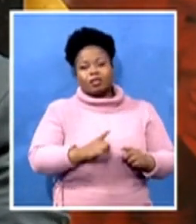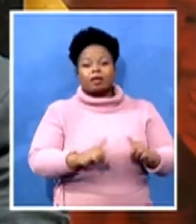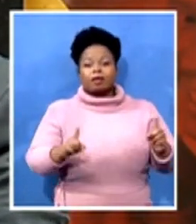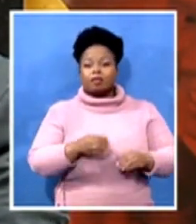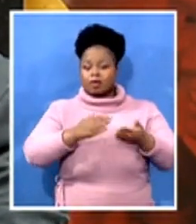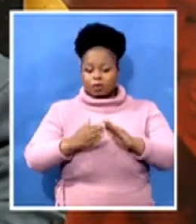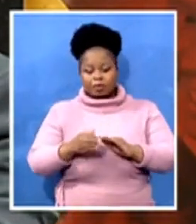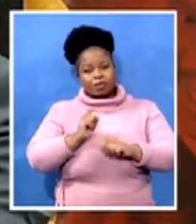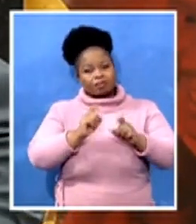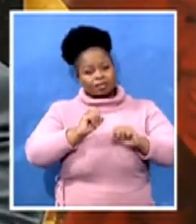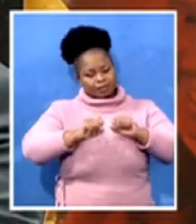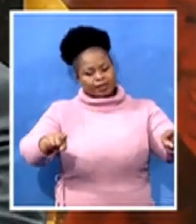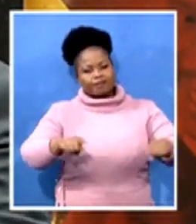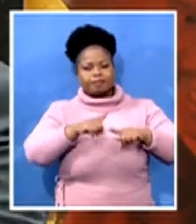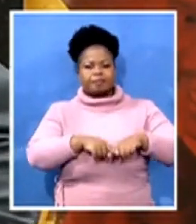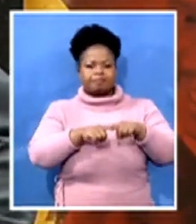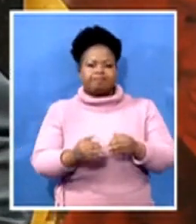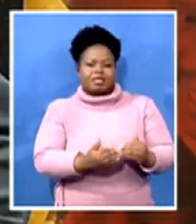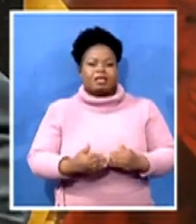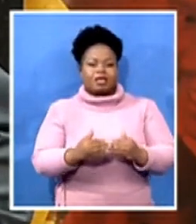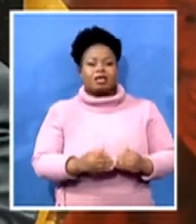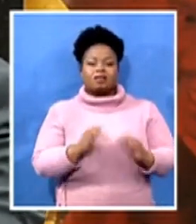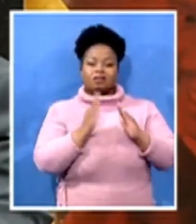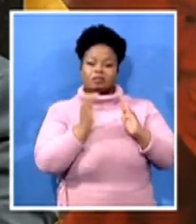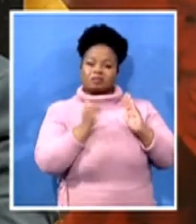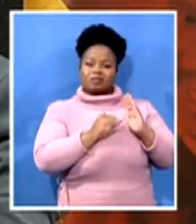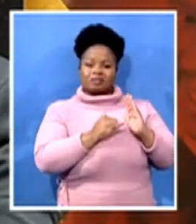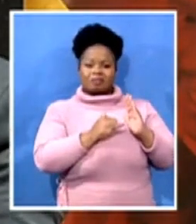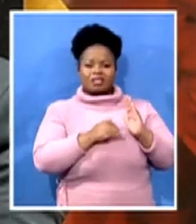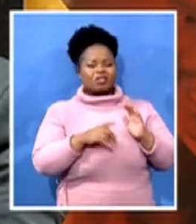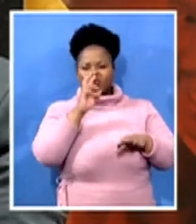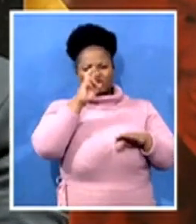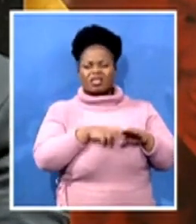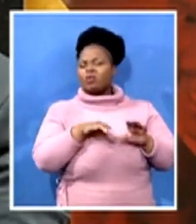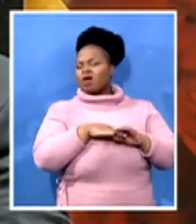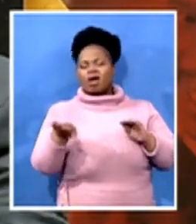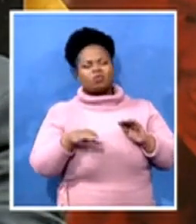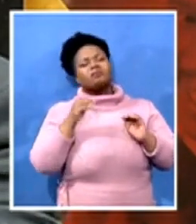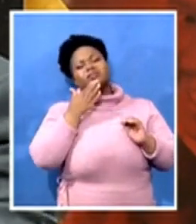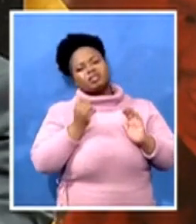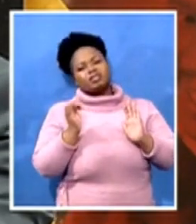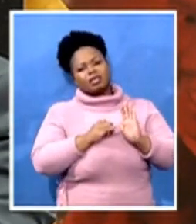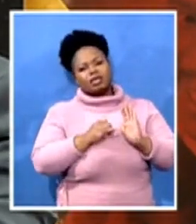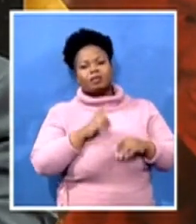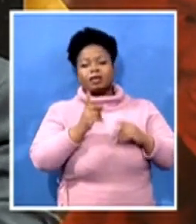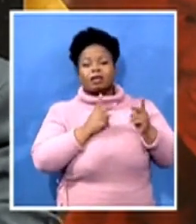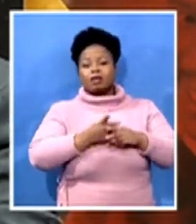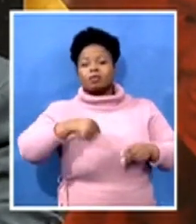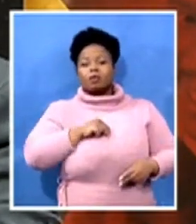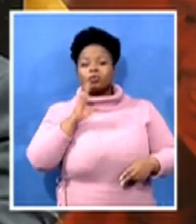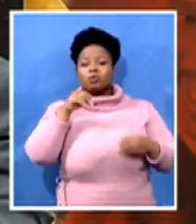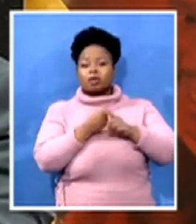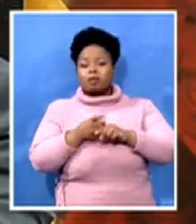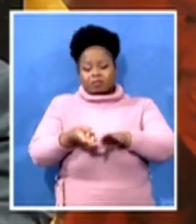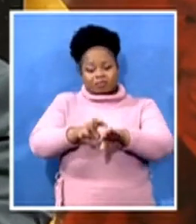endlini awuphumi, akuzubakho sizathu. Nale nto siyixoxayo yo-100% beeteksi izawuba yinto yabasebenzi. Abantu abaninzi